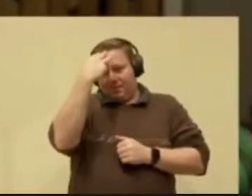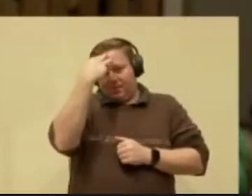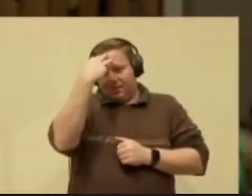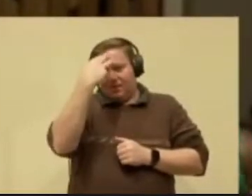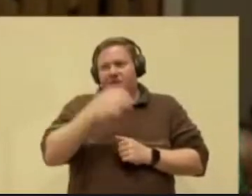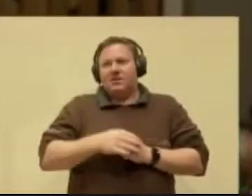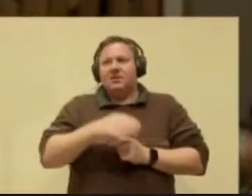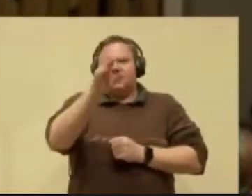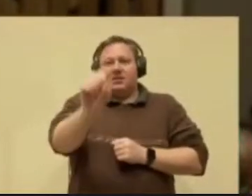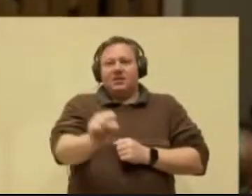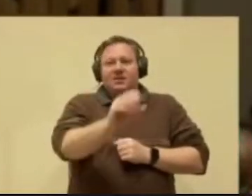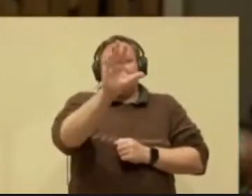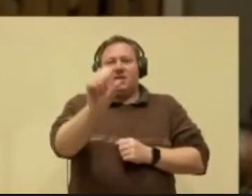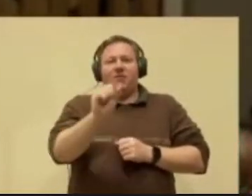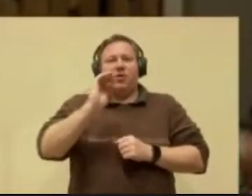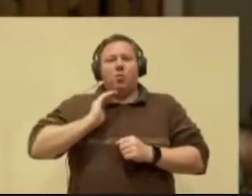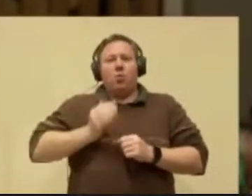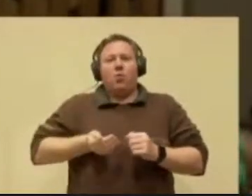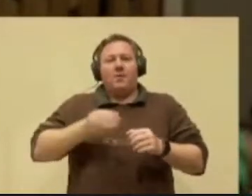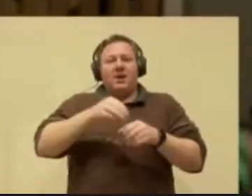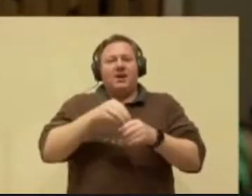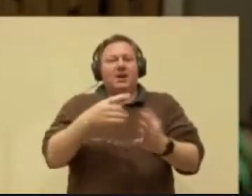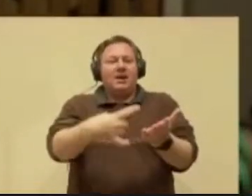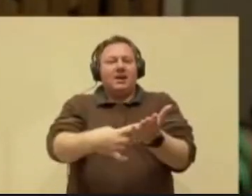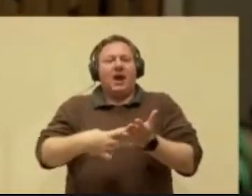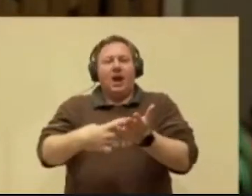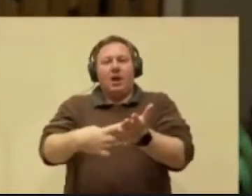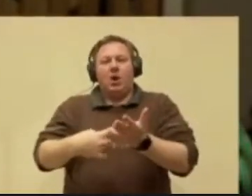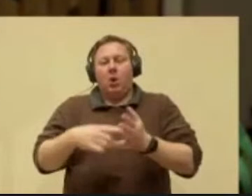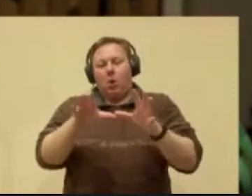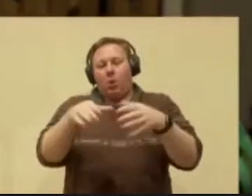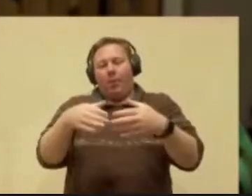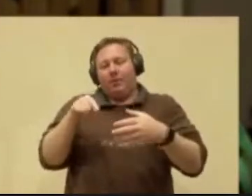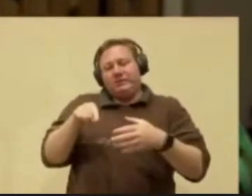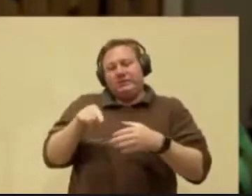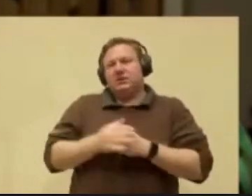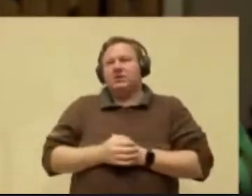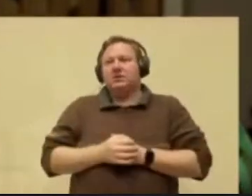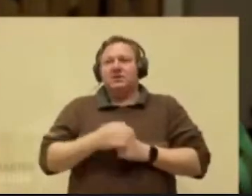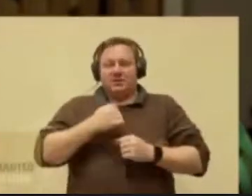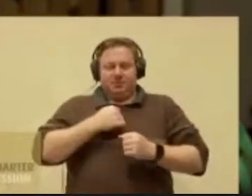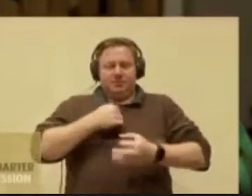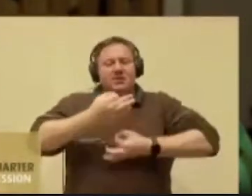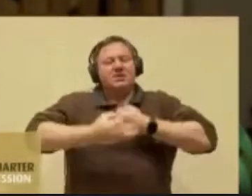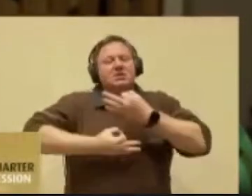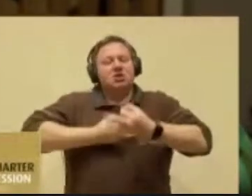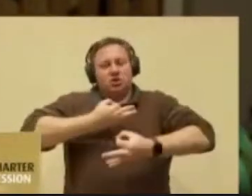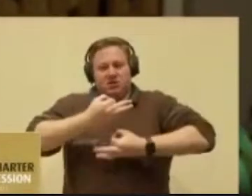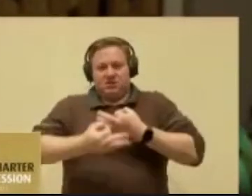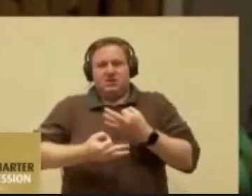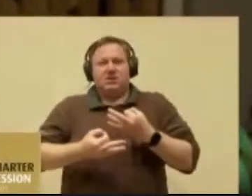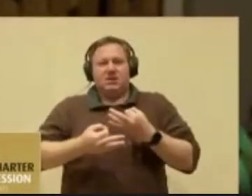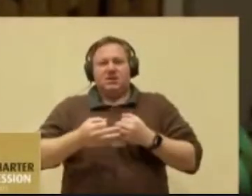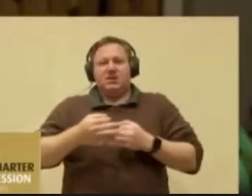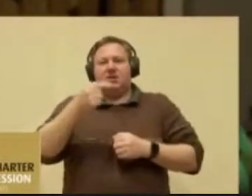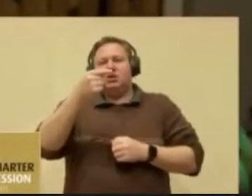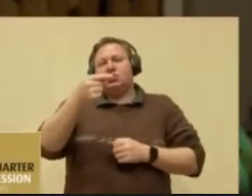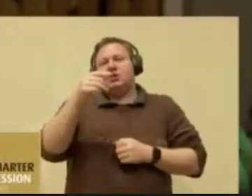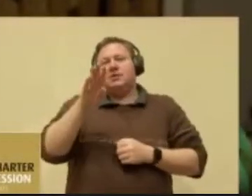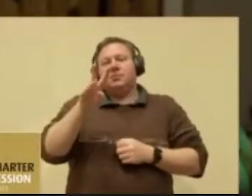african women in dialogue my i have a suggestion regarding the gender-based